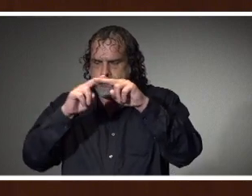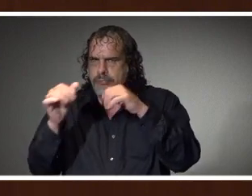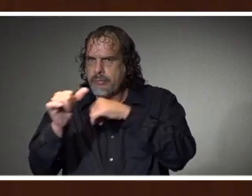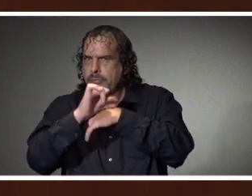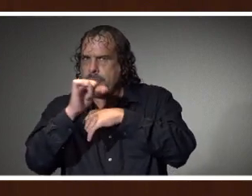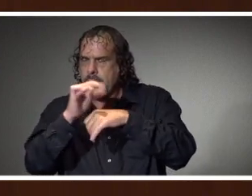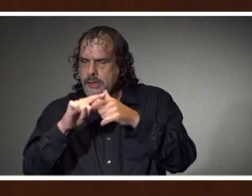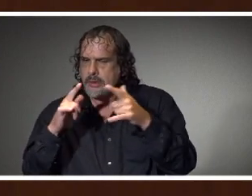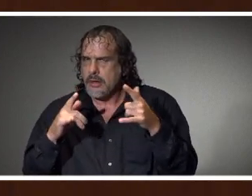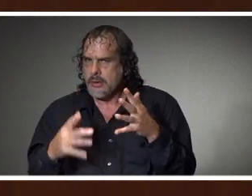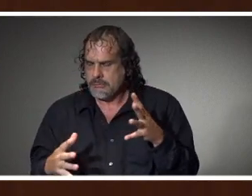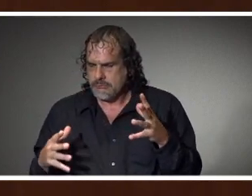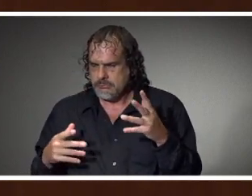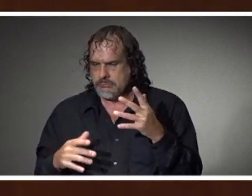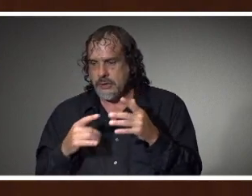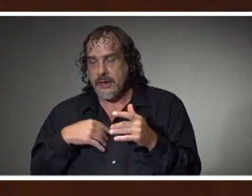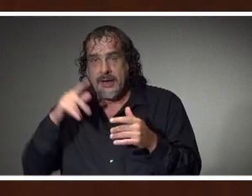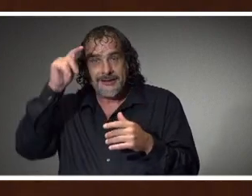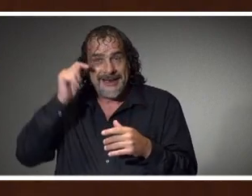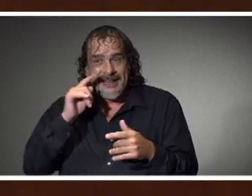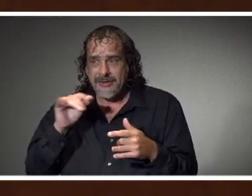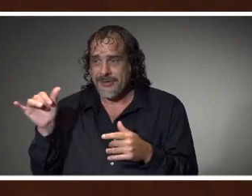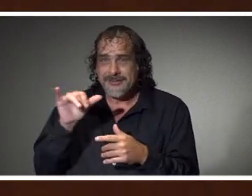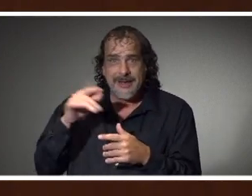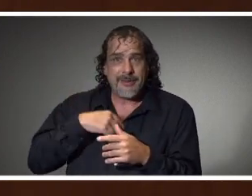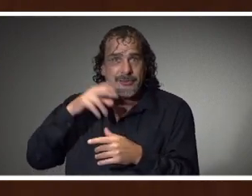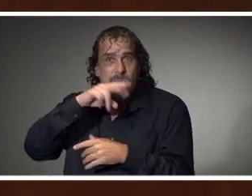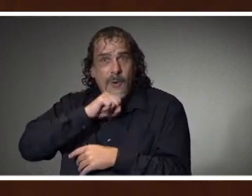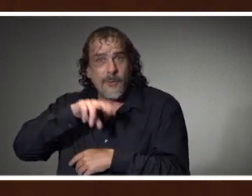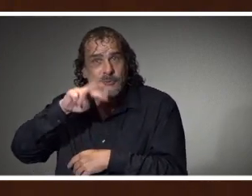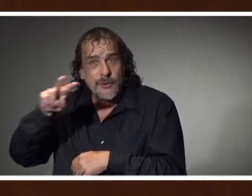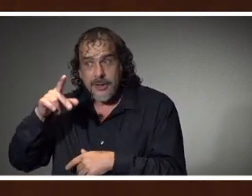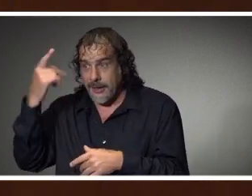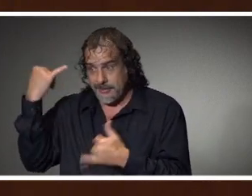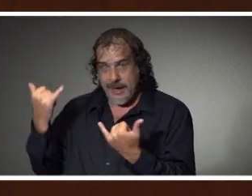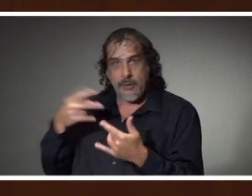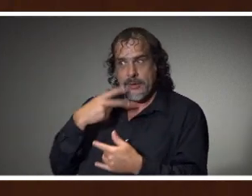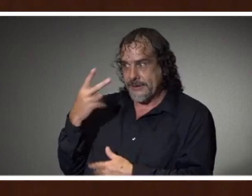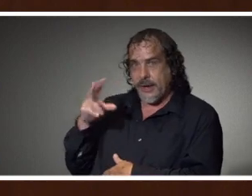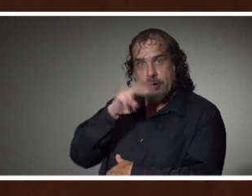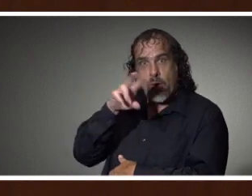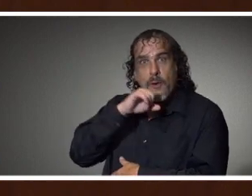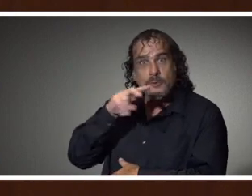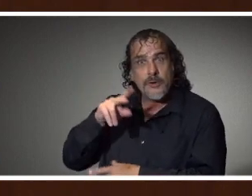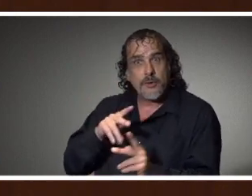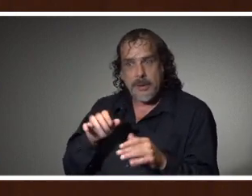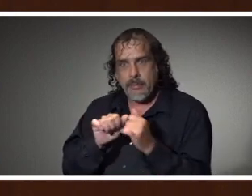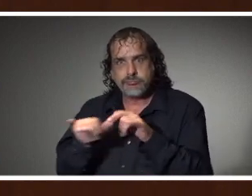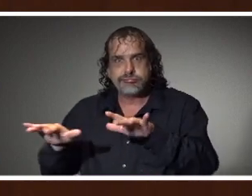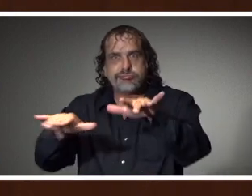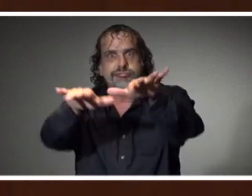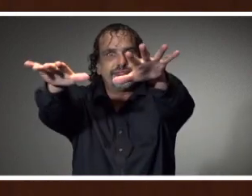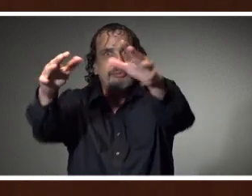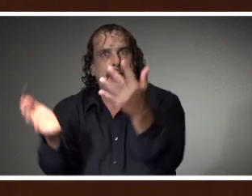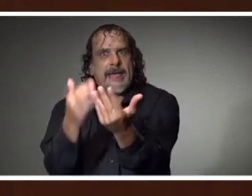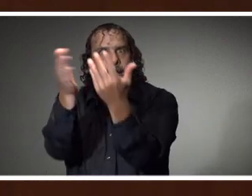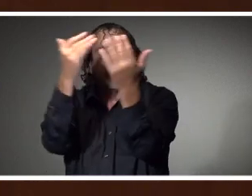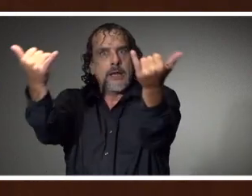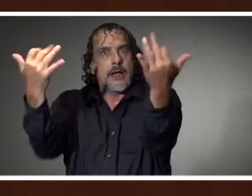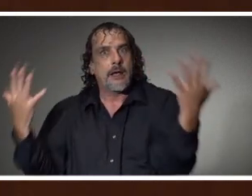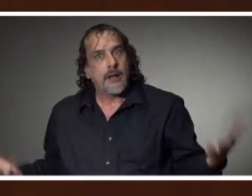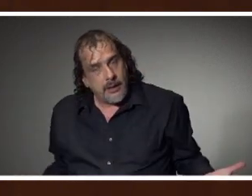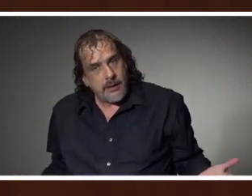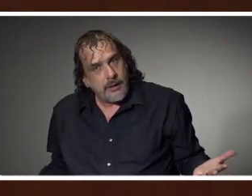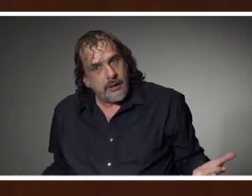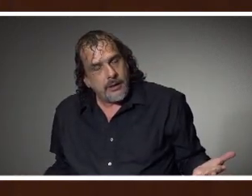older. Teenagers are probably just as contagious as 22-year-olds, and we know 22-year-olds are pretty darn good at spreading it from our recent experience. So there'll